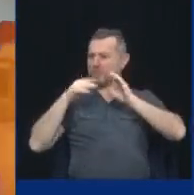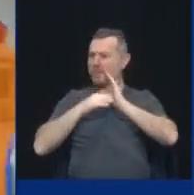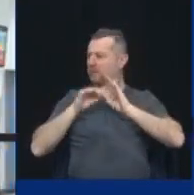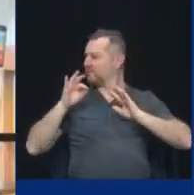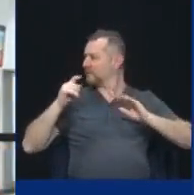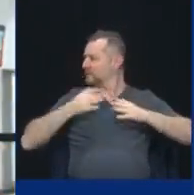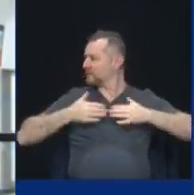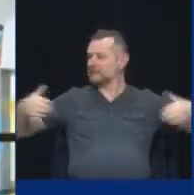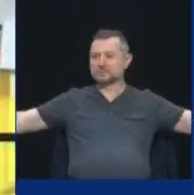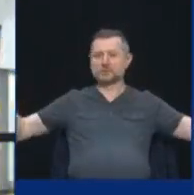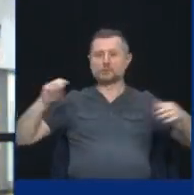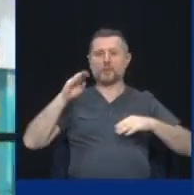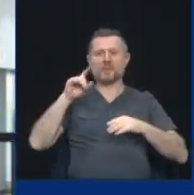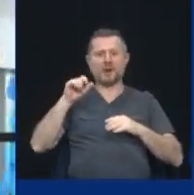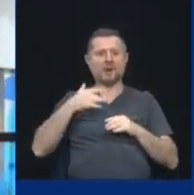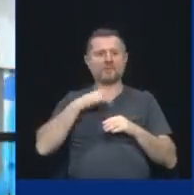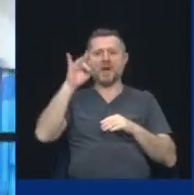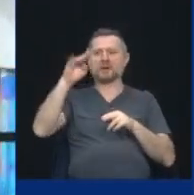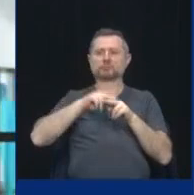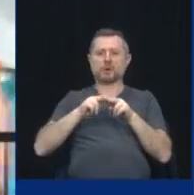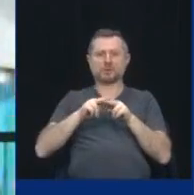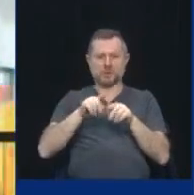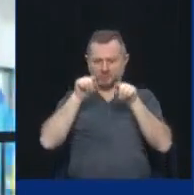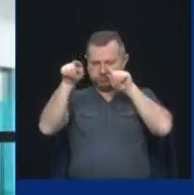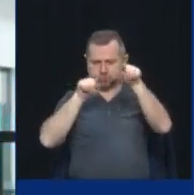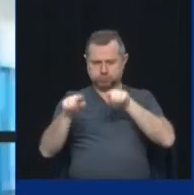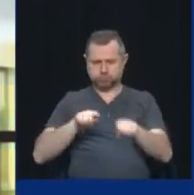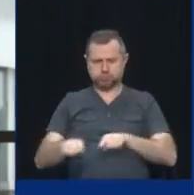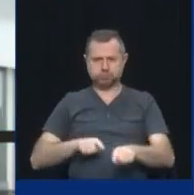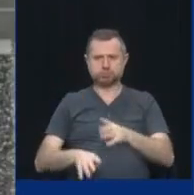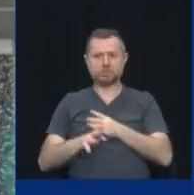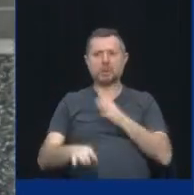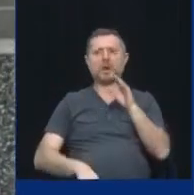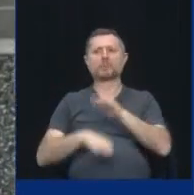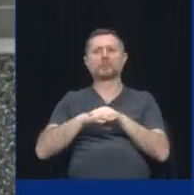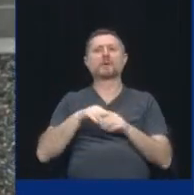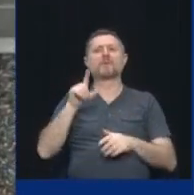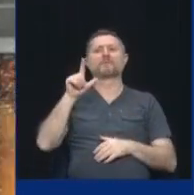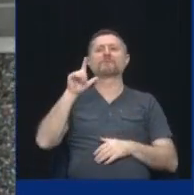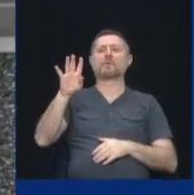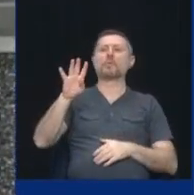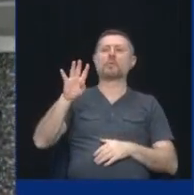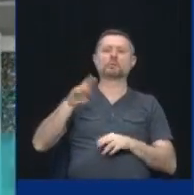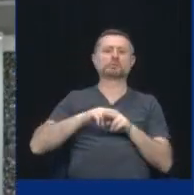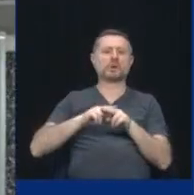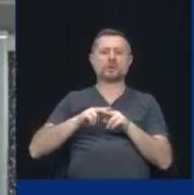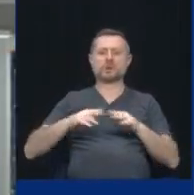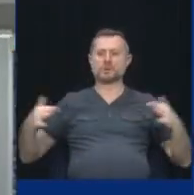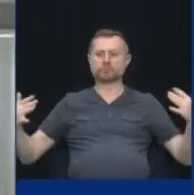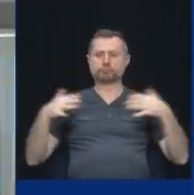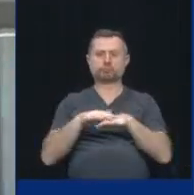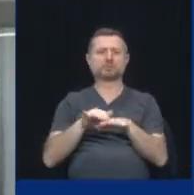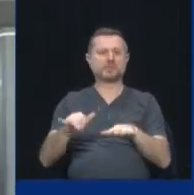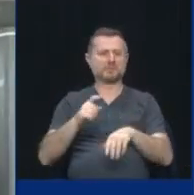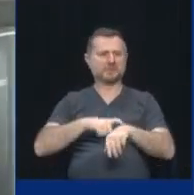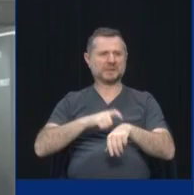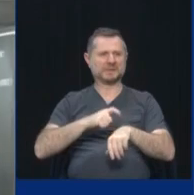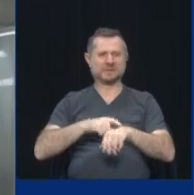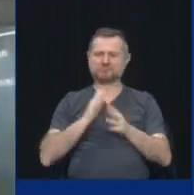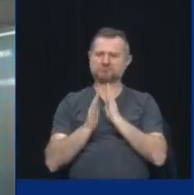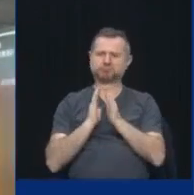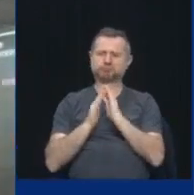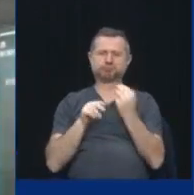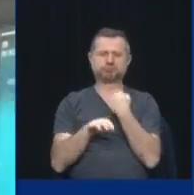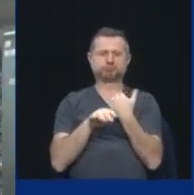service for up to 24 trains during peak hours. Passengers will have easy access to Long Island Railroad through multiple entrances